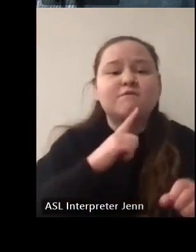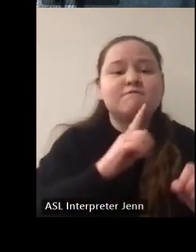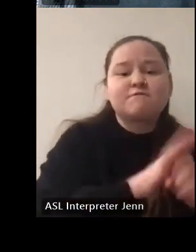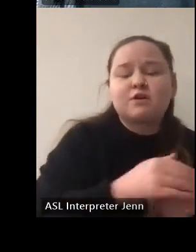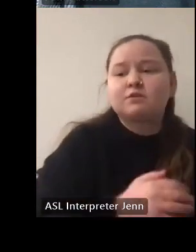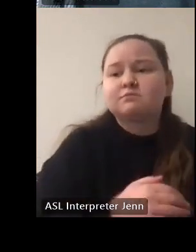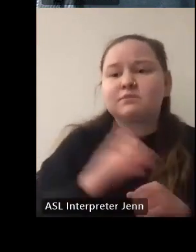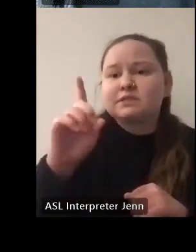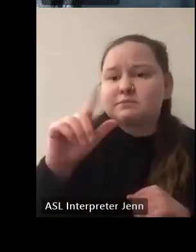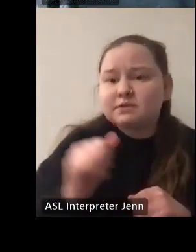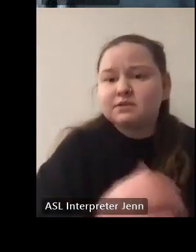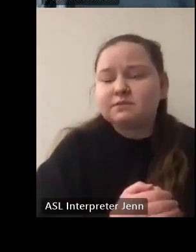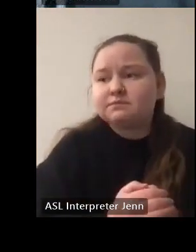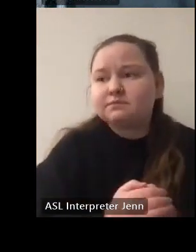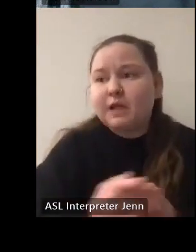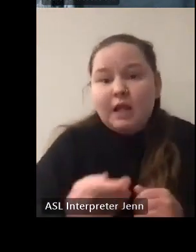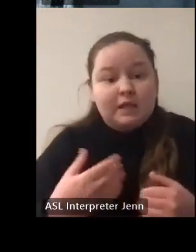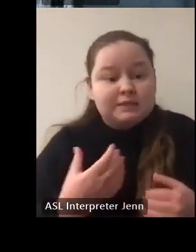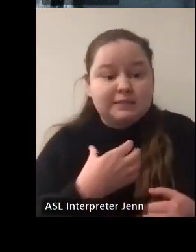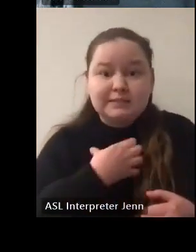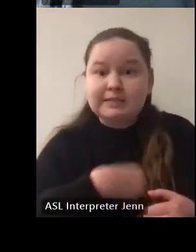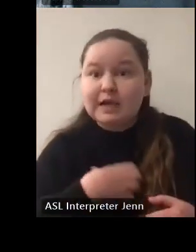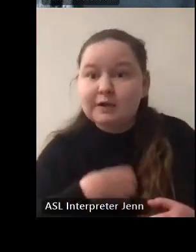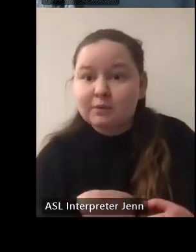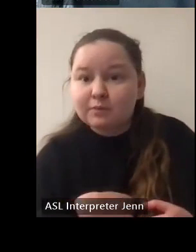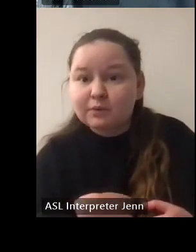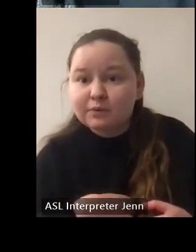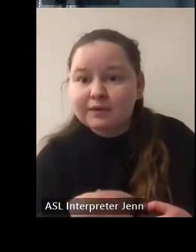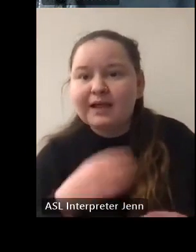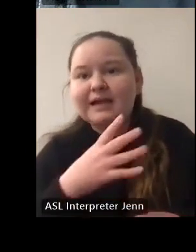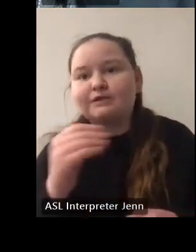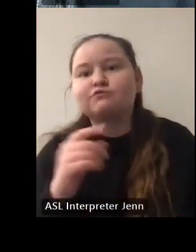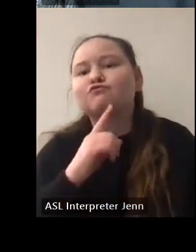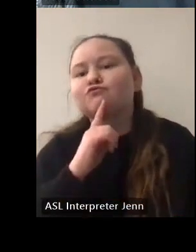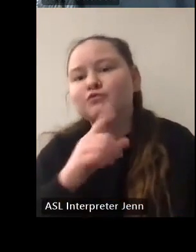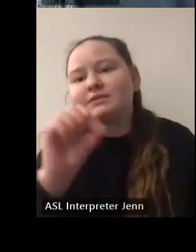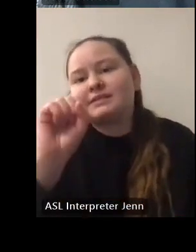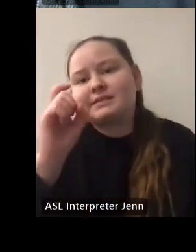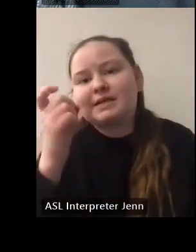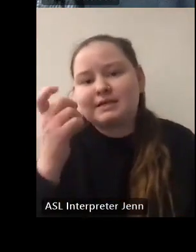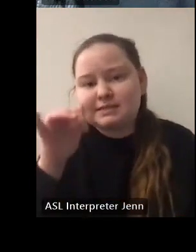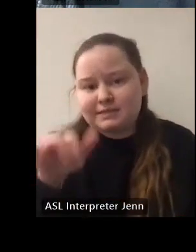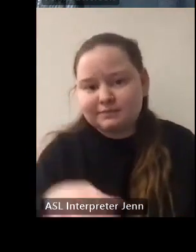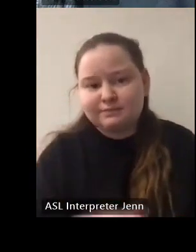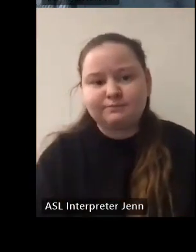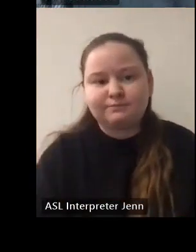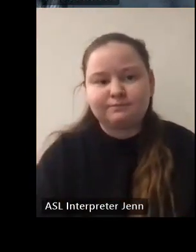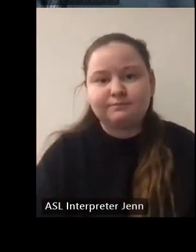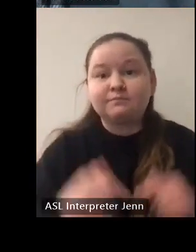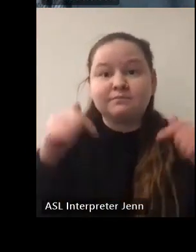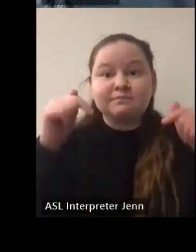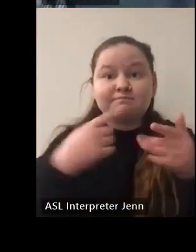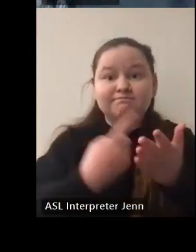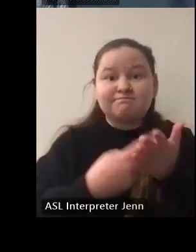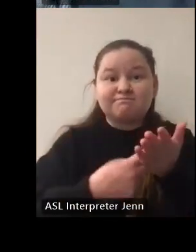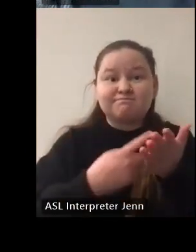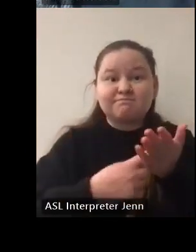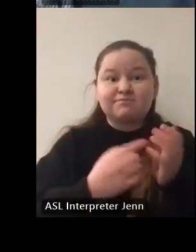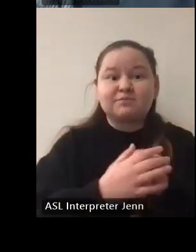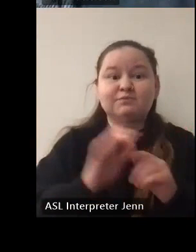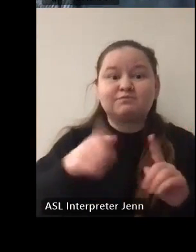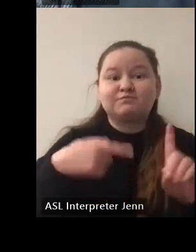not just as desirable, but as truly sexy. So for this talk, I intend to